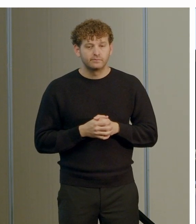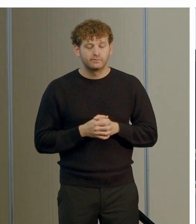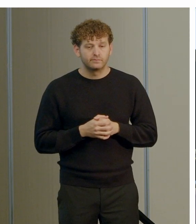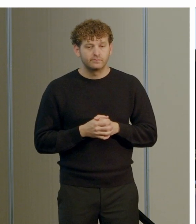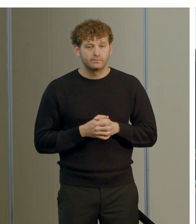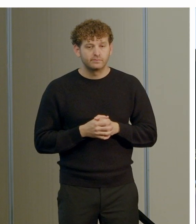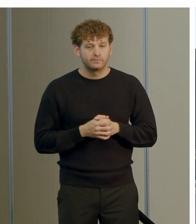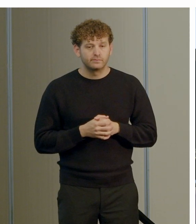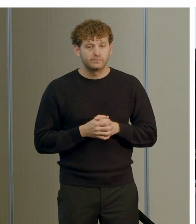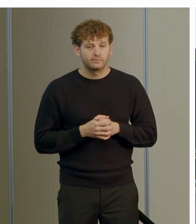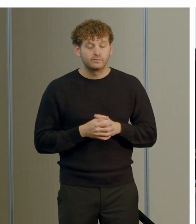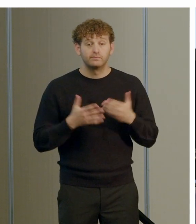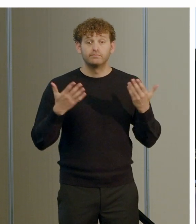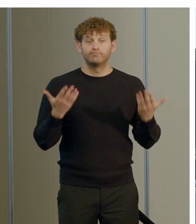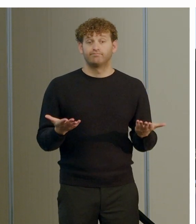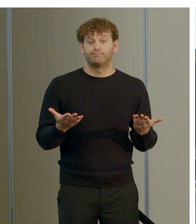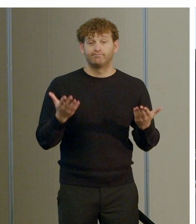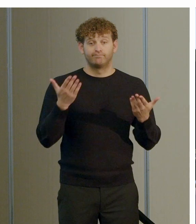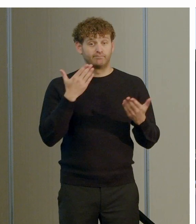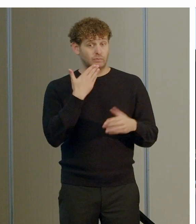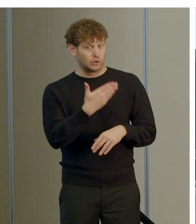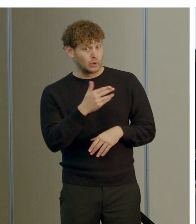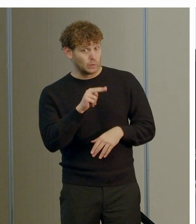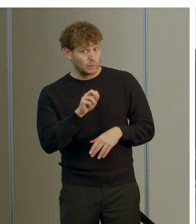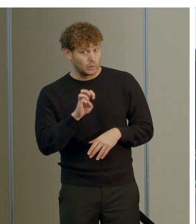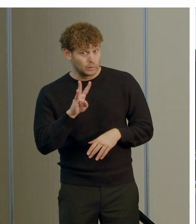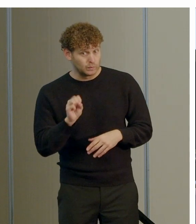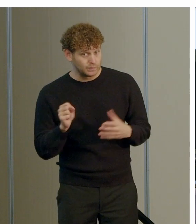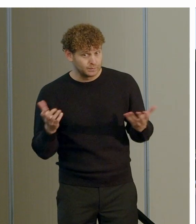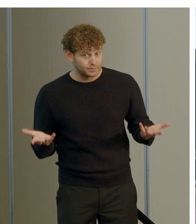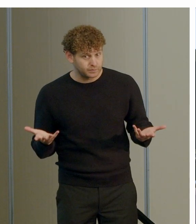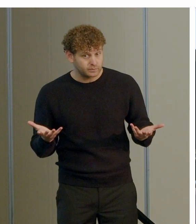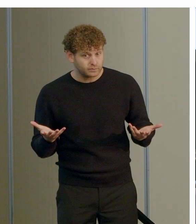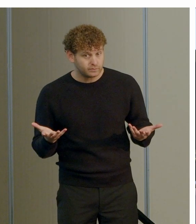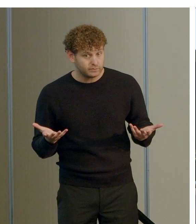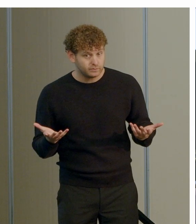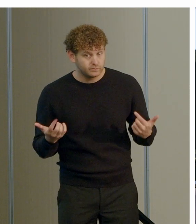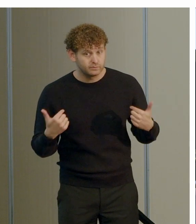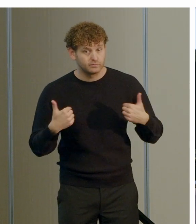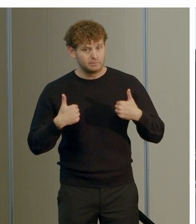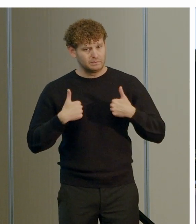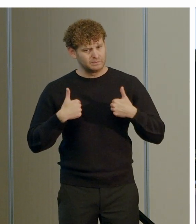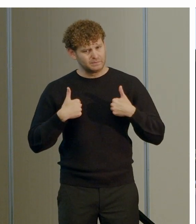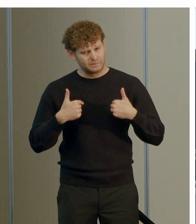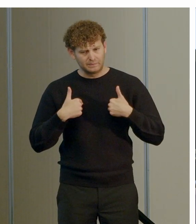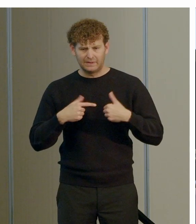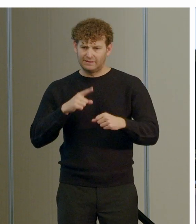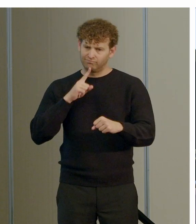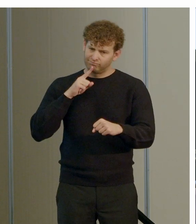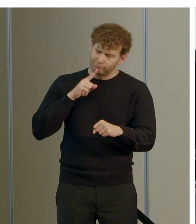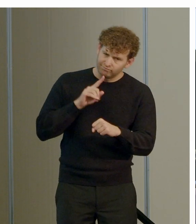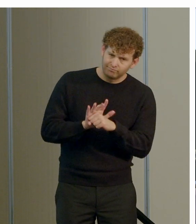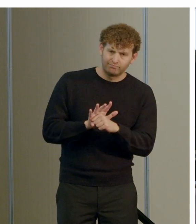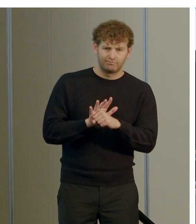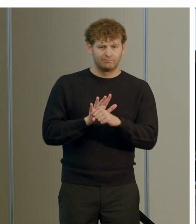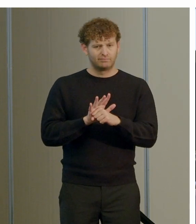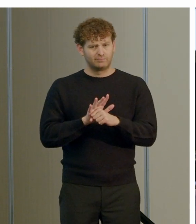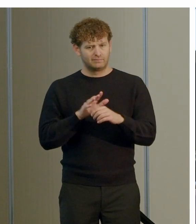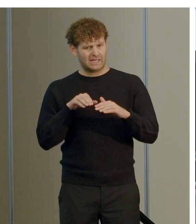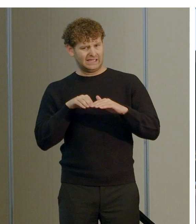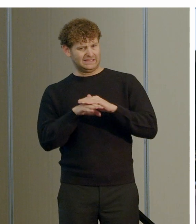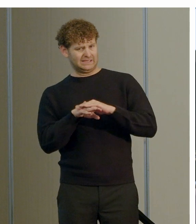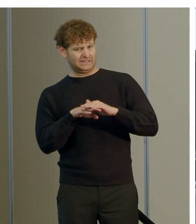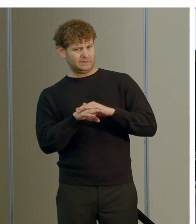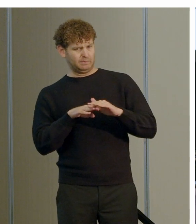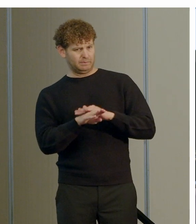person dedicated to running these kinds of digital accessibility functions for most federal agencies.